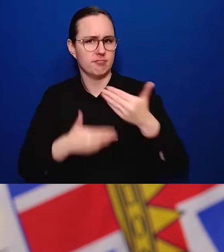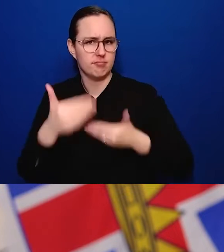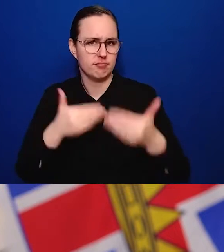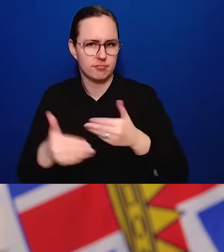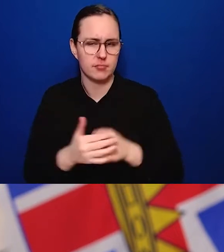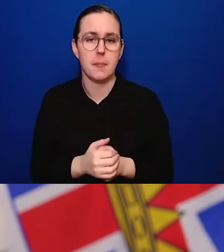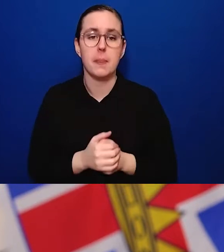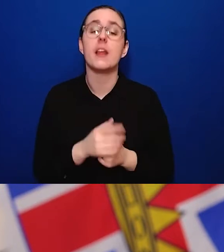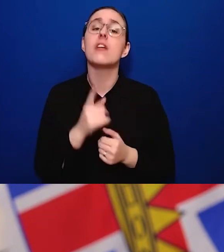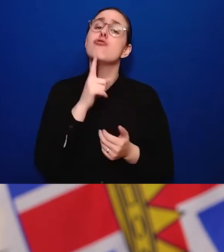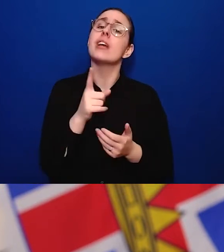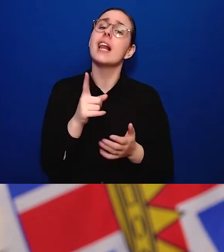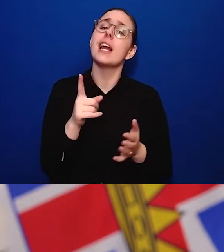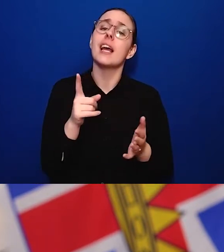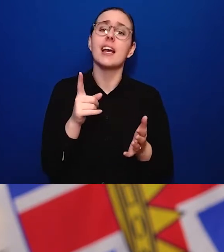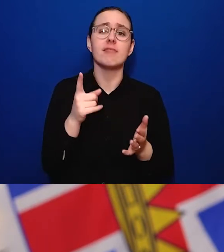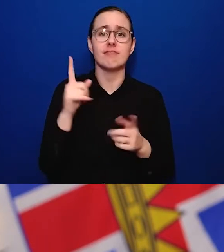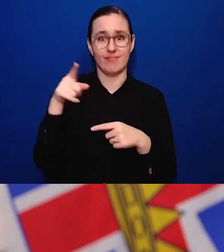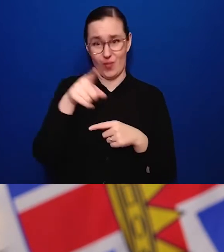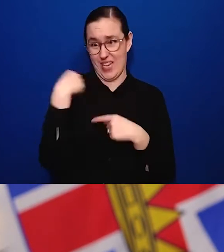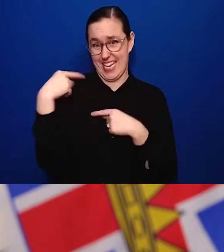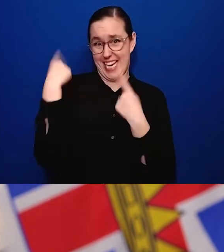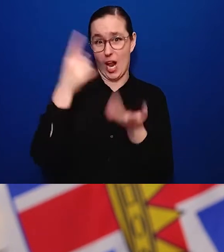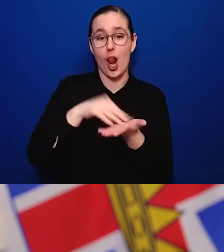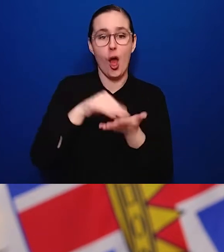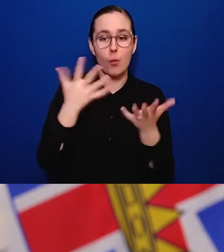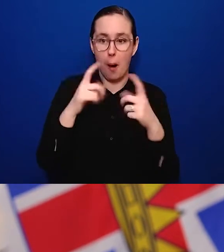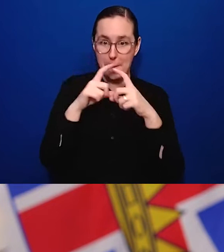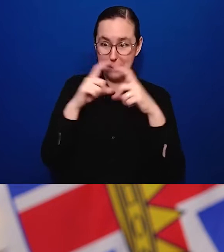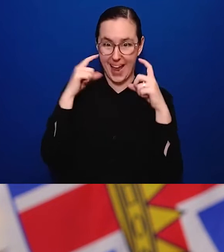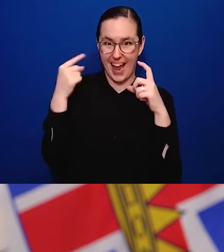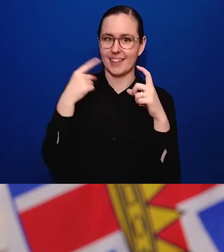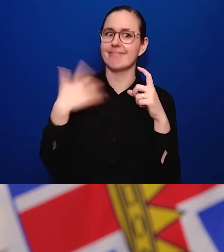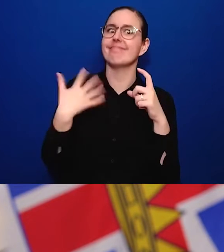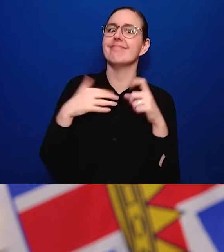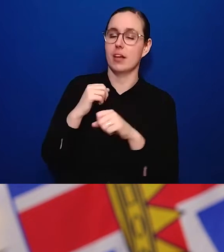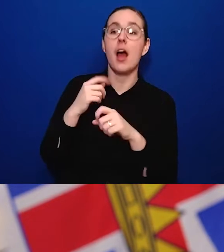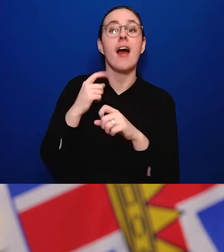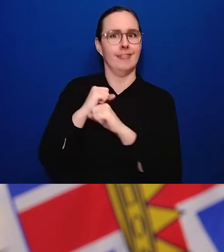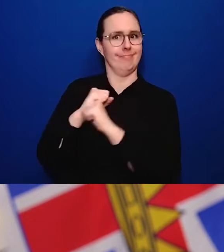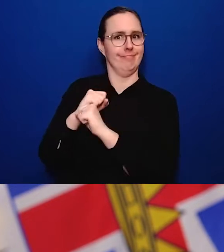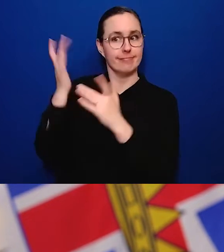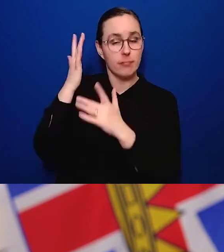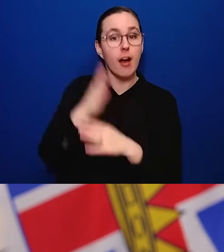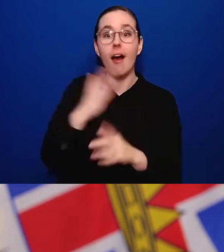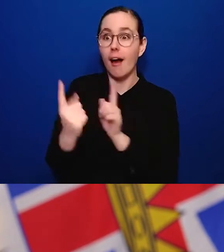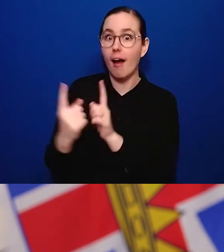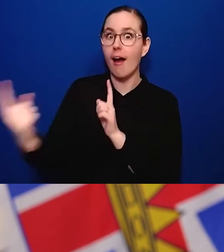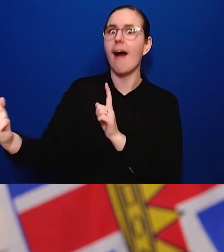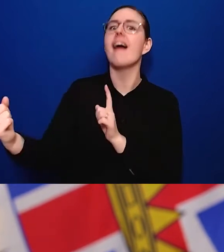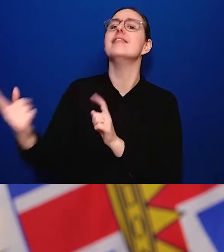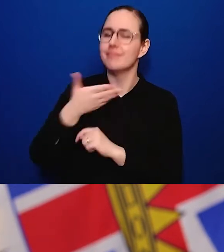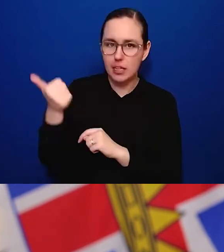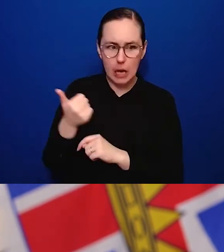staying away from others if we're feeling unwell and when to get a test. These are all things that we will need to continue to have to manage